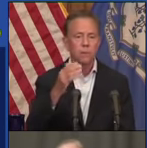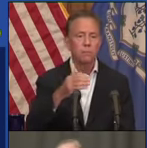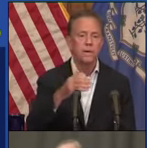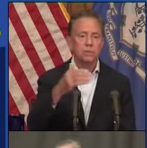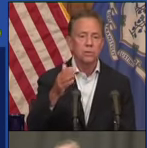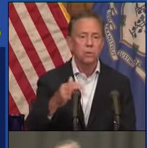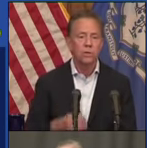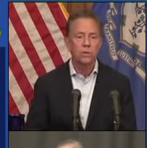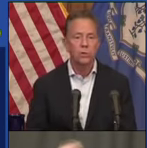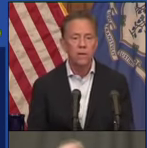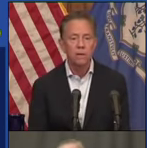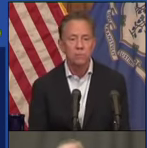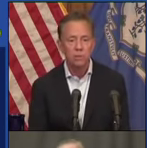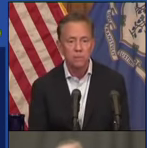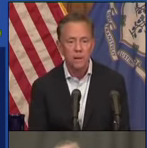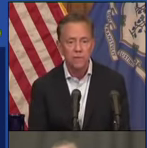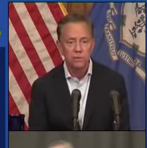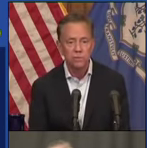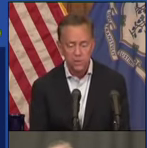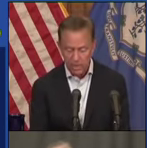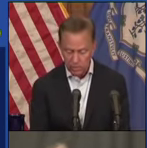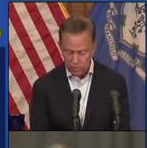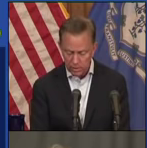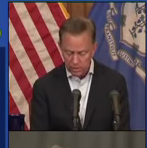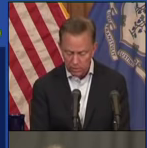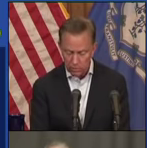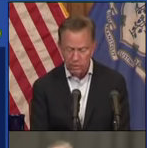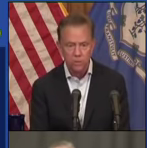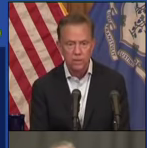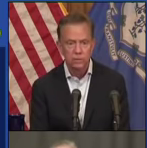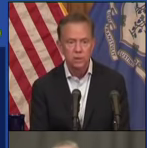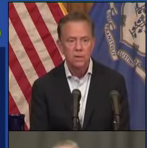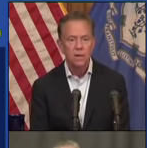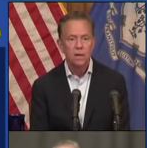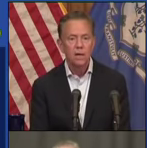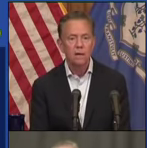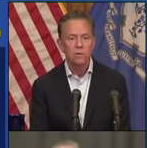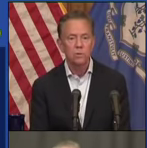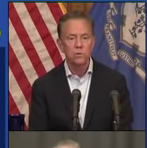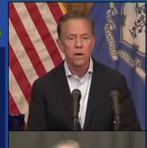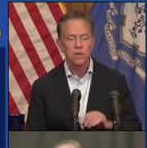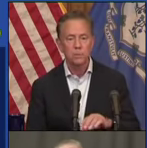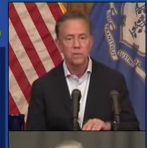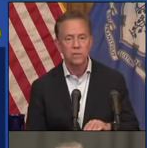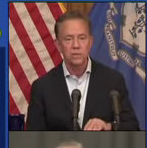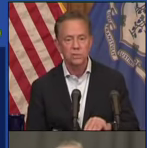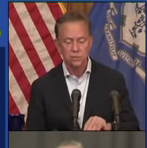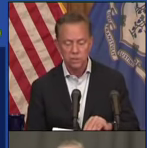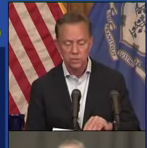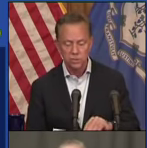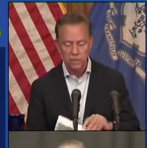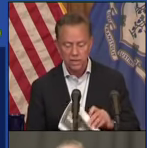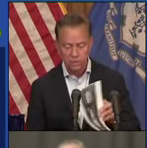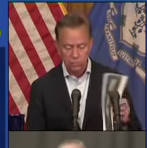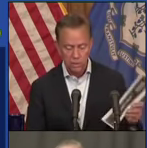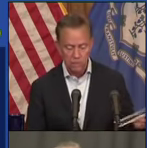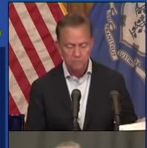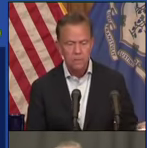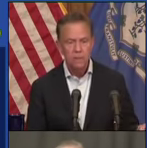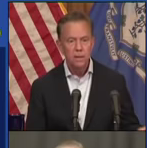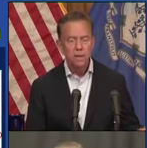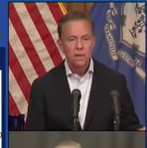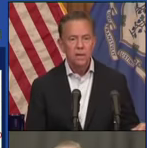reason we're in the green, one of the positive states, trending in the right direction. And, of course, our hospitalizations continue down as